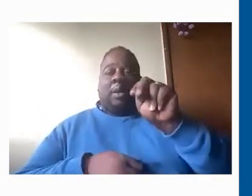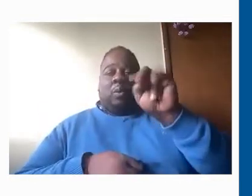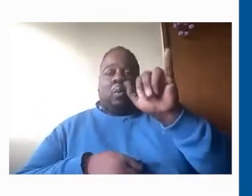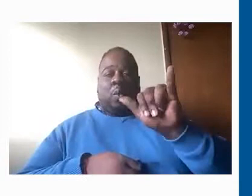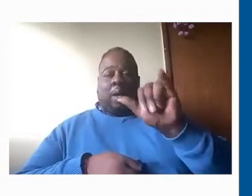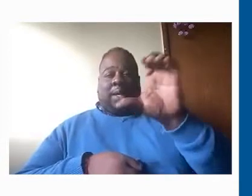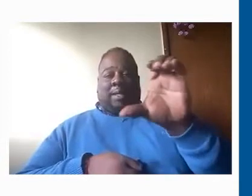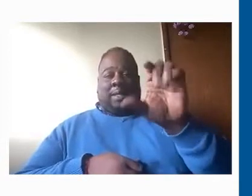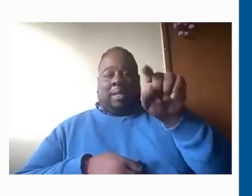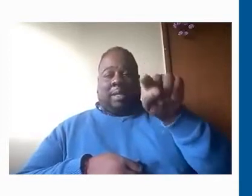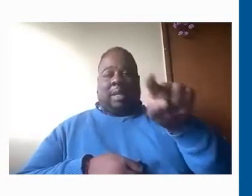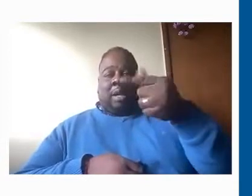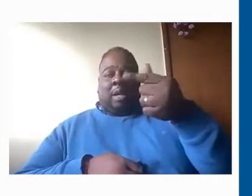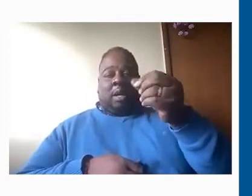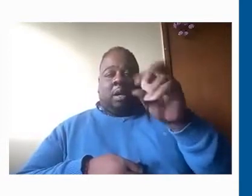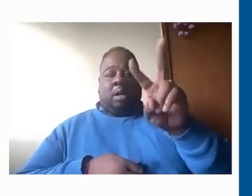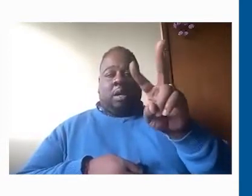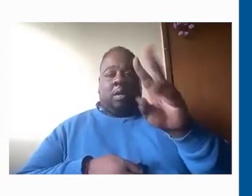nyc.gov/readyny, and that's